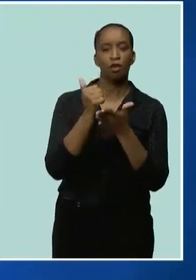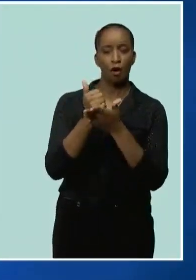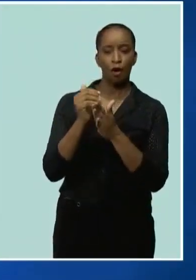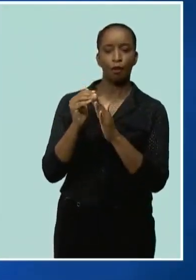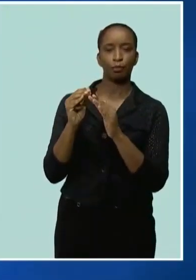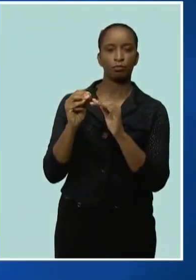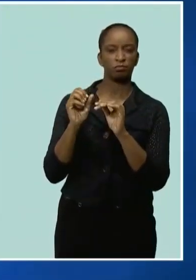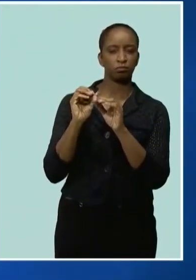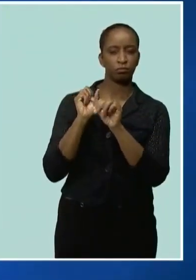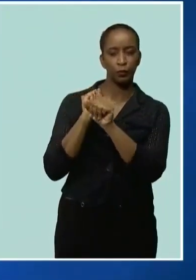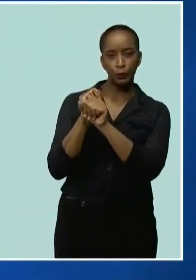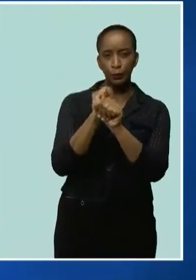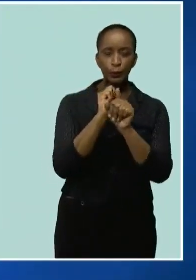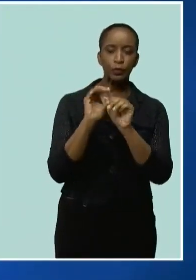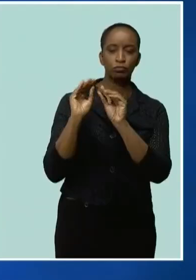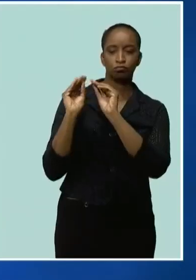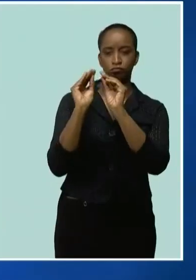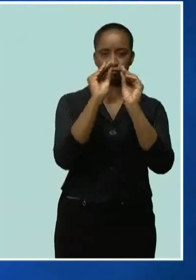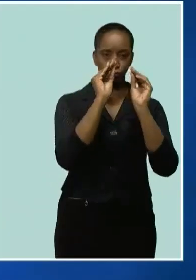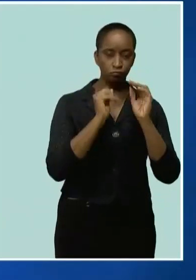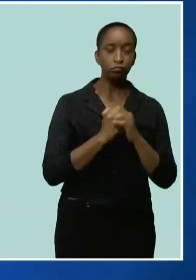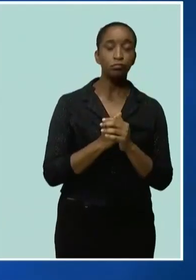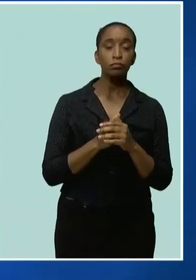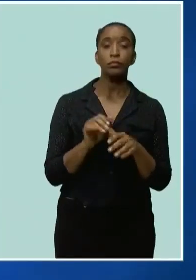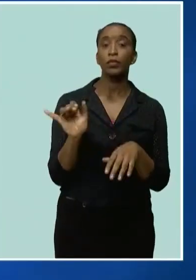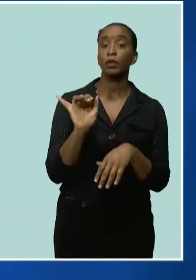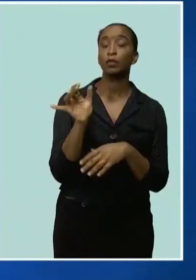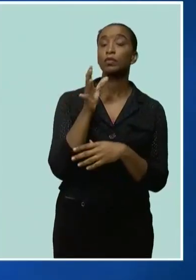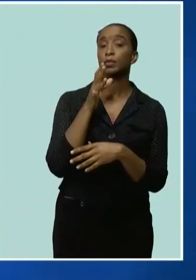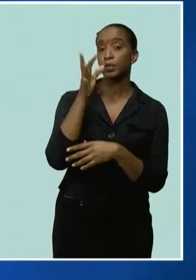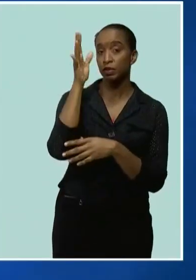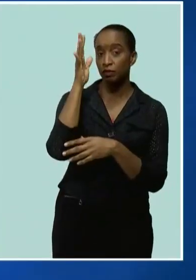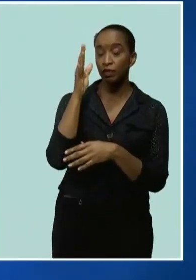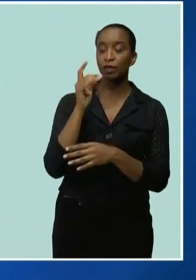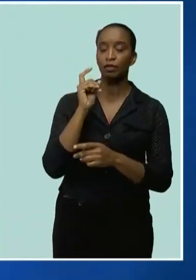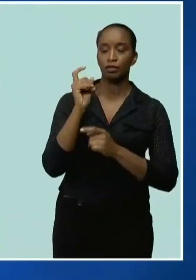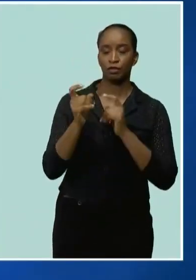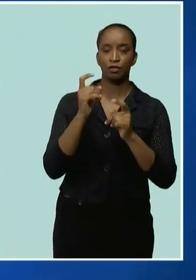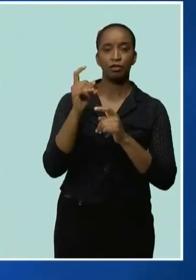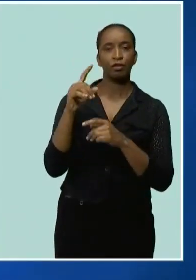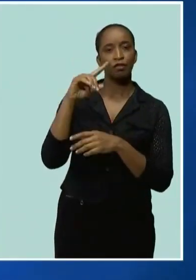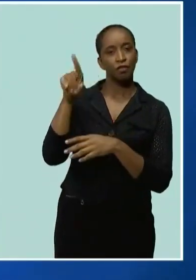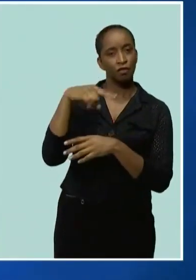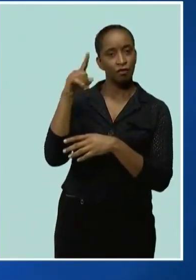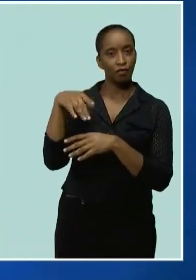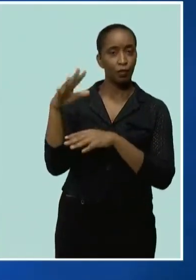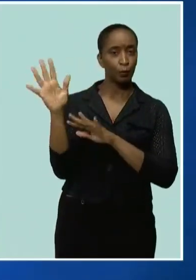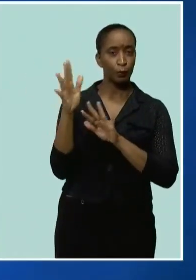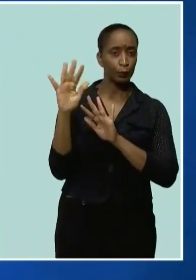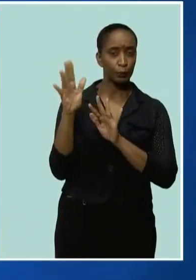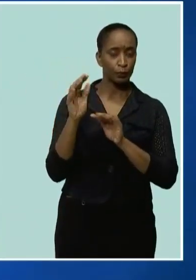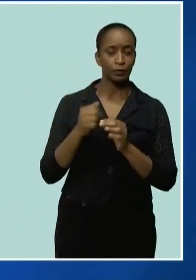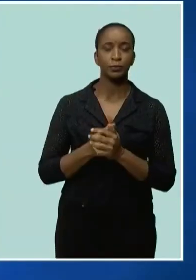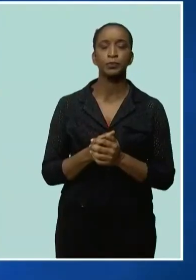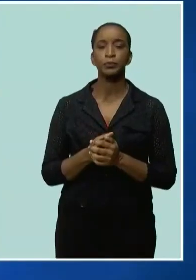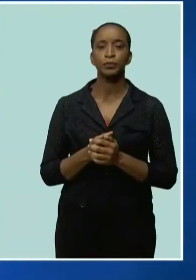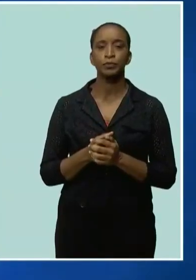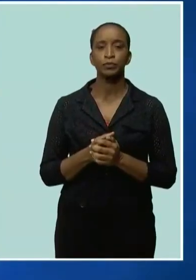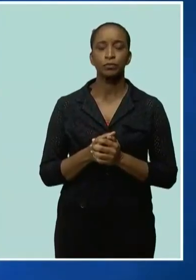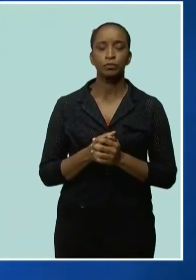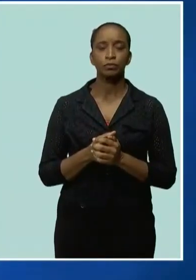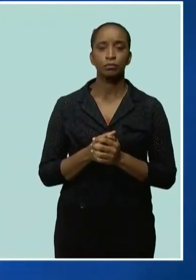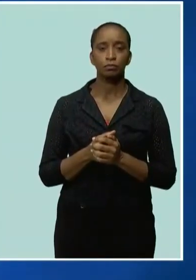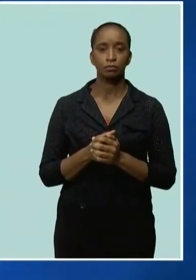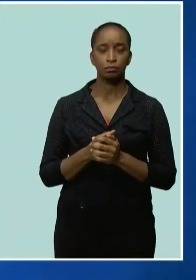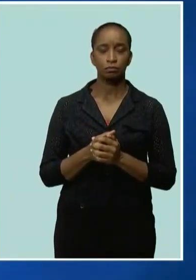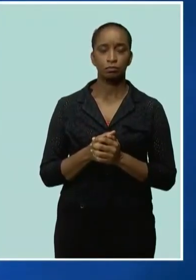for donating fans given the hotter than usual days. A number of them have been bringing in fans and